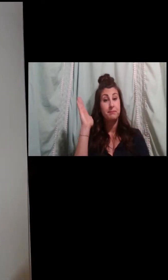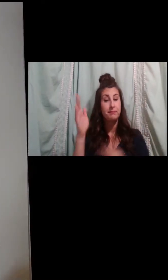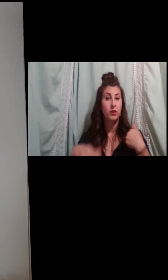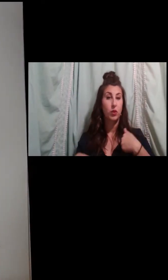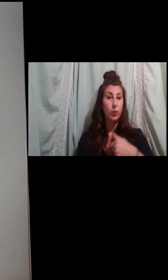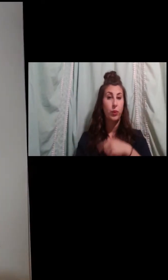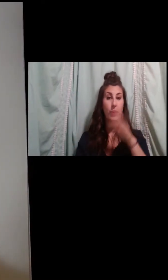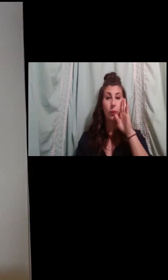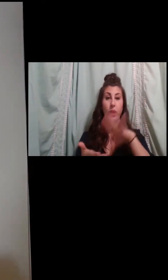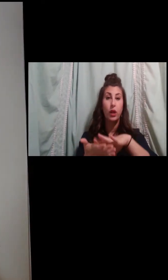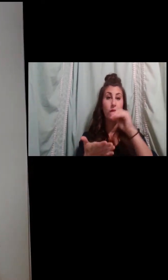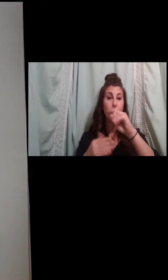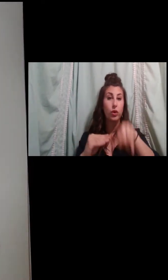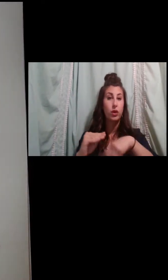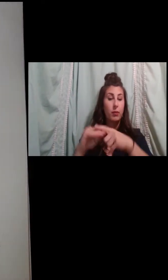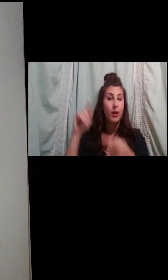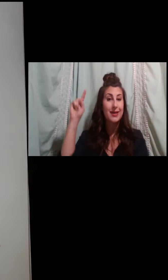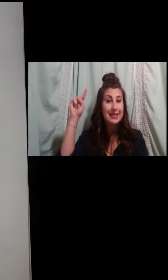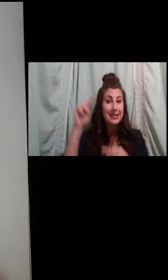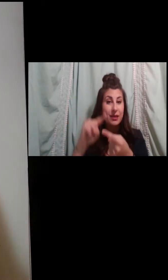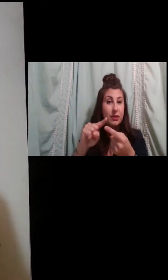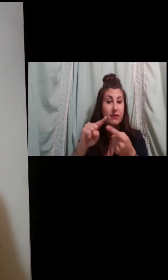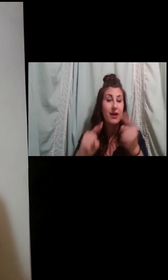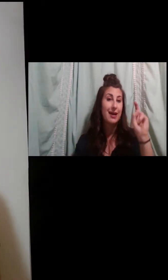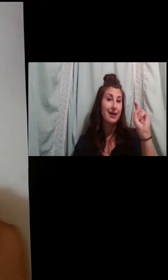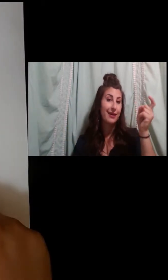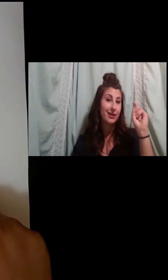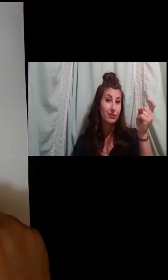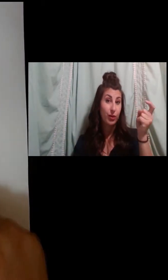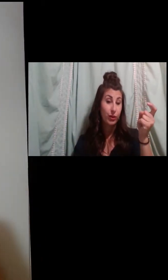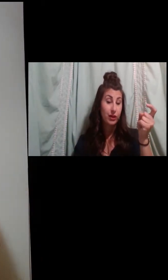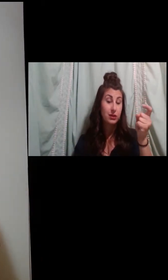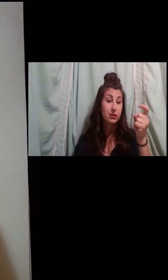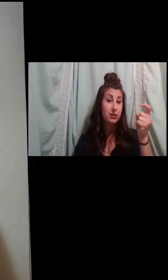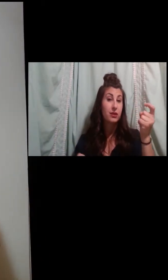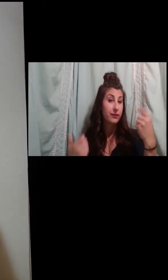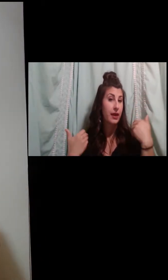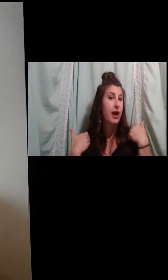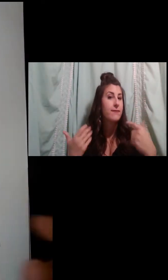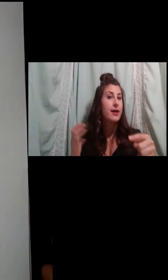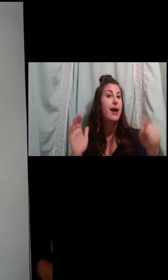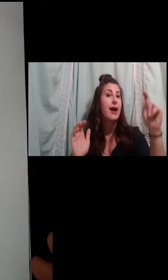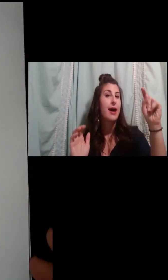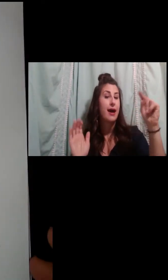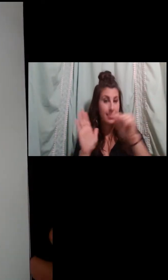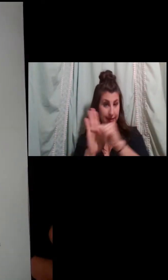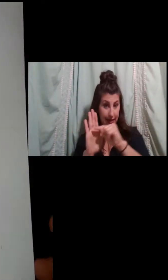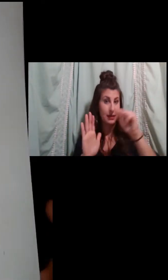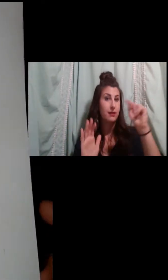This lesson we are going to be learning about simplifying exponents that have negatives.